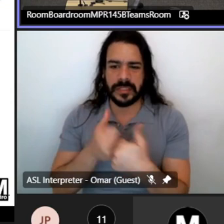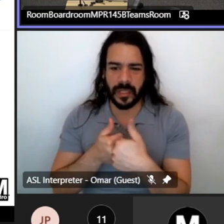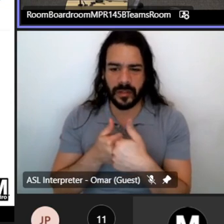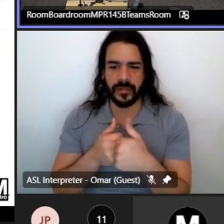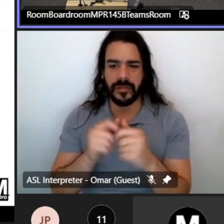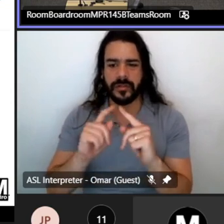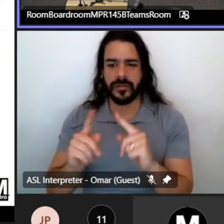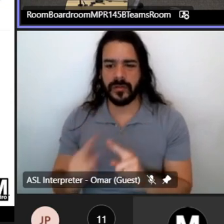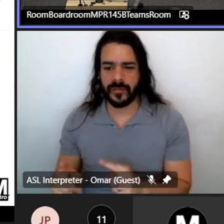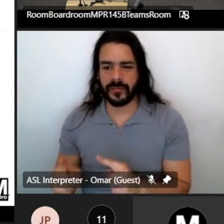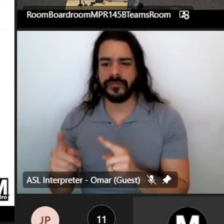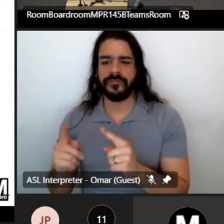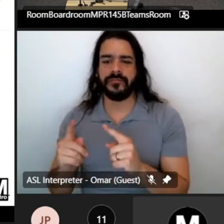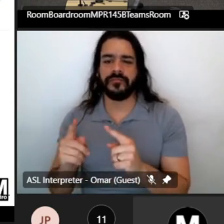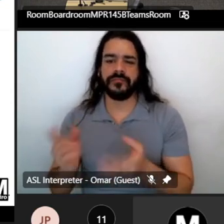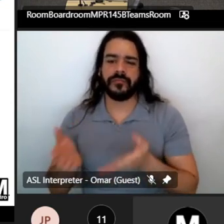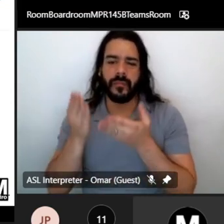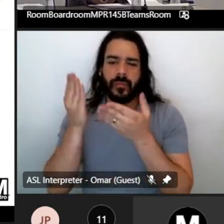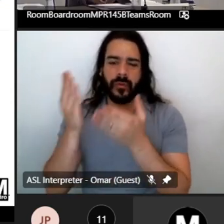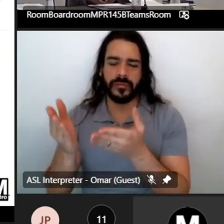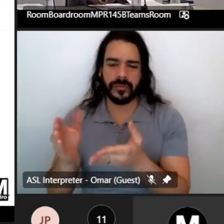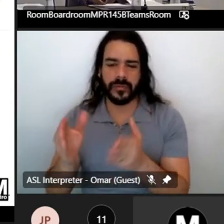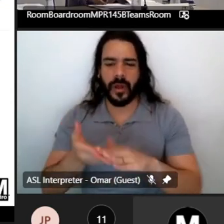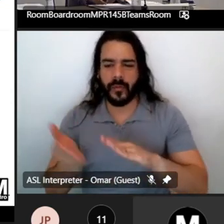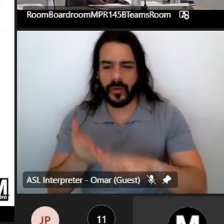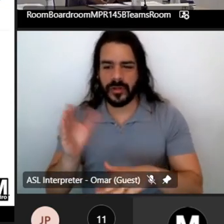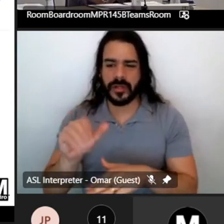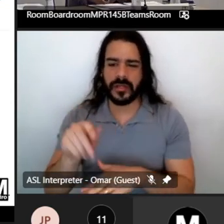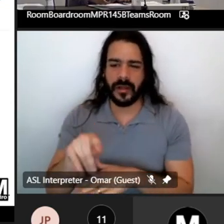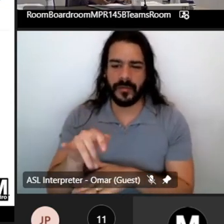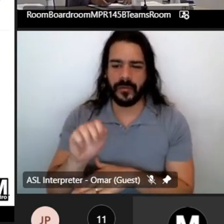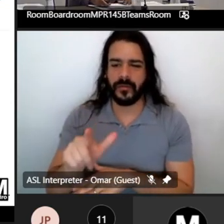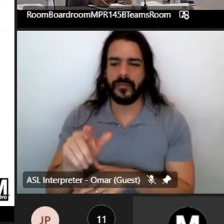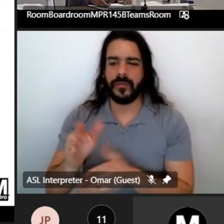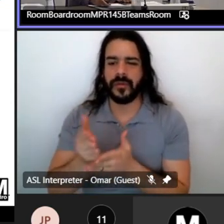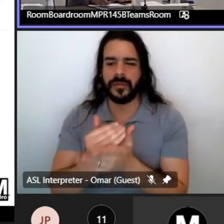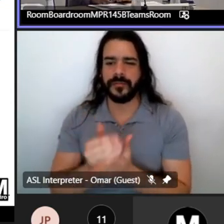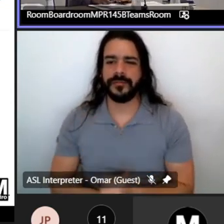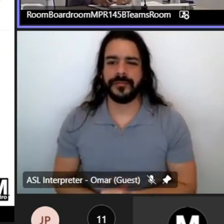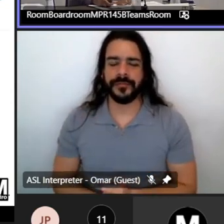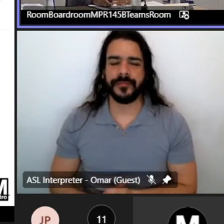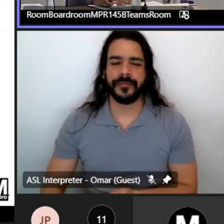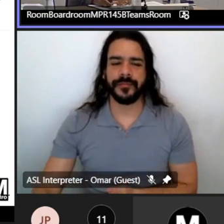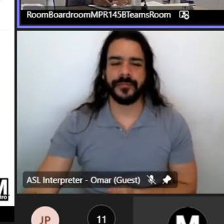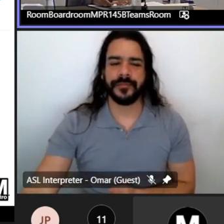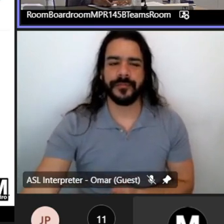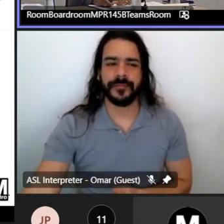optimization proposals, and the proposed operating and capital budget.